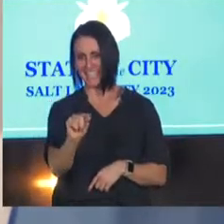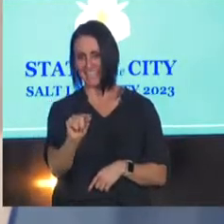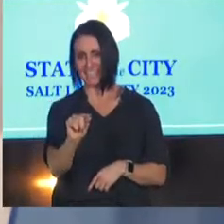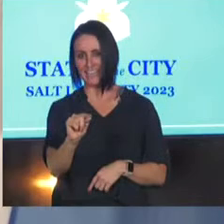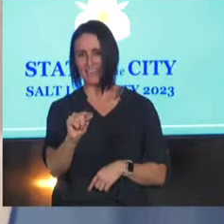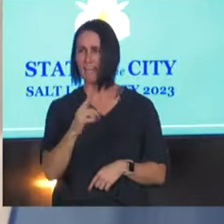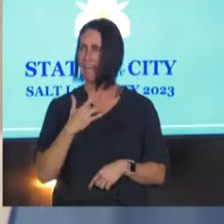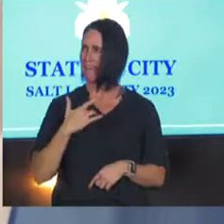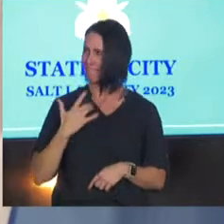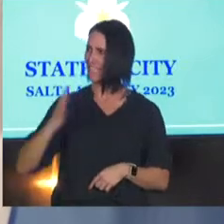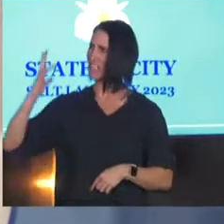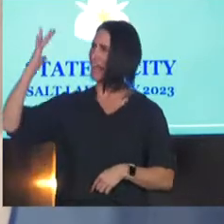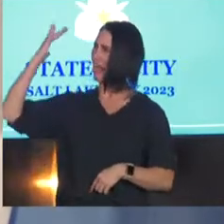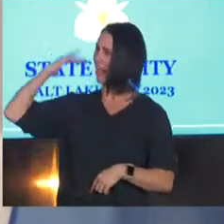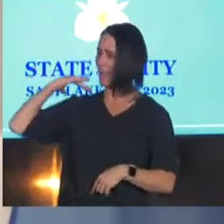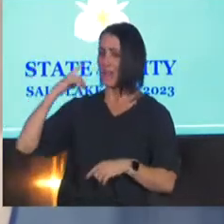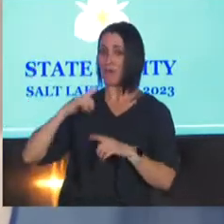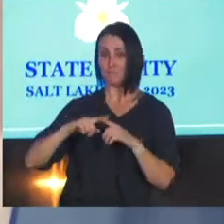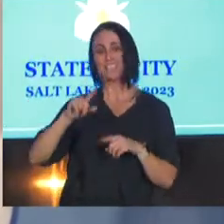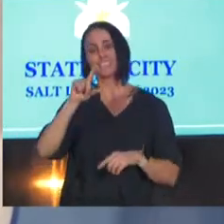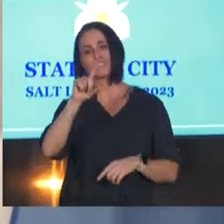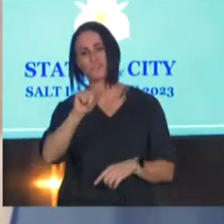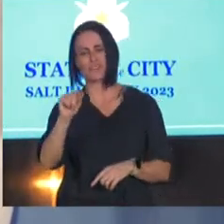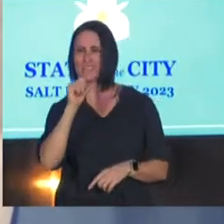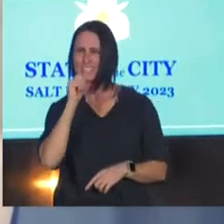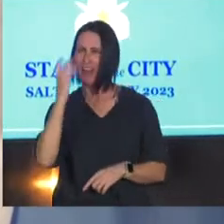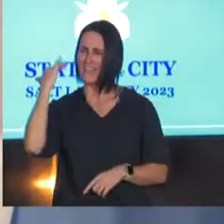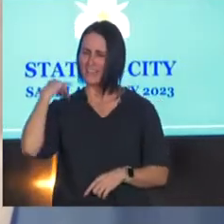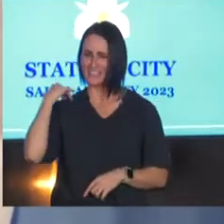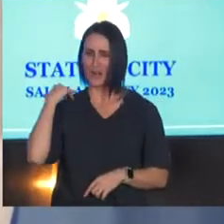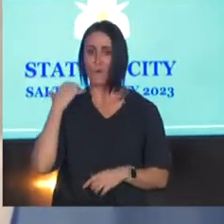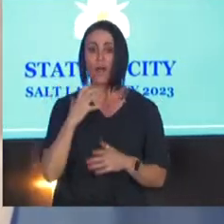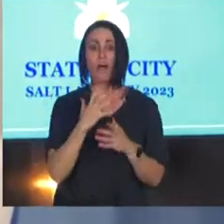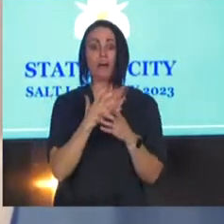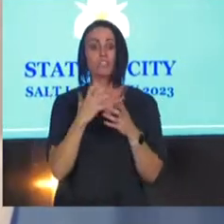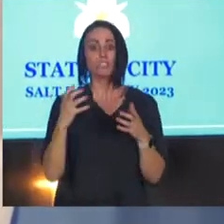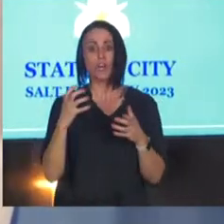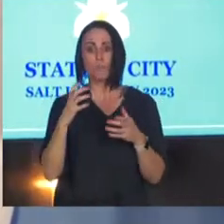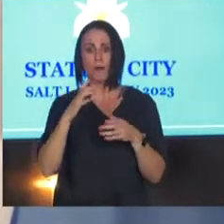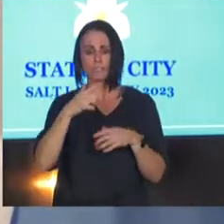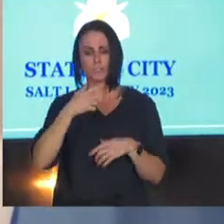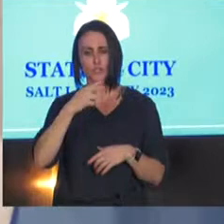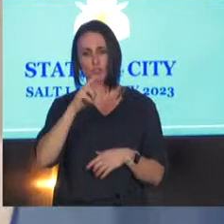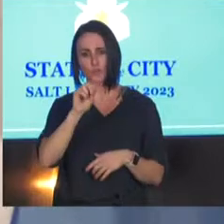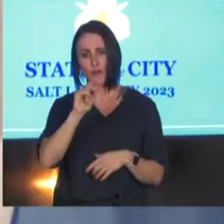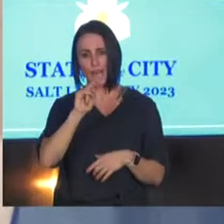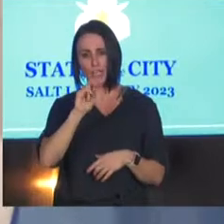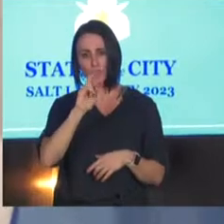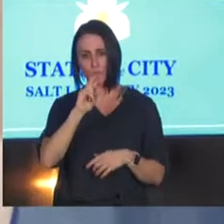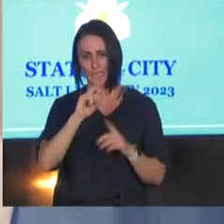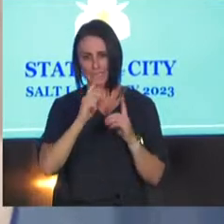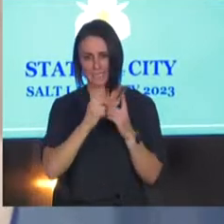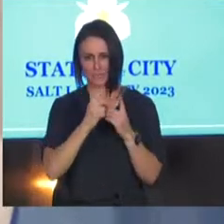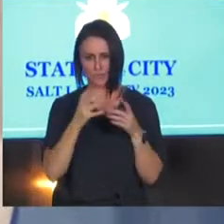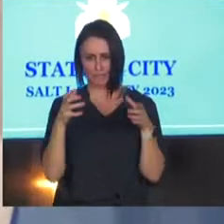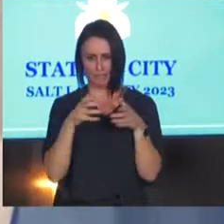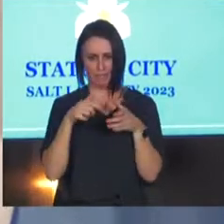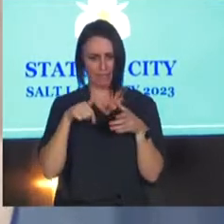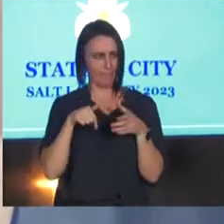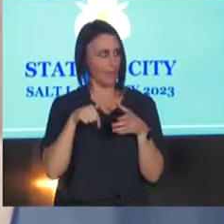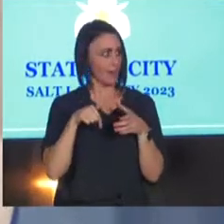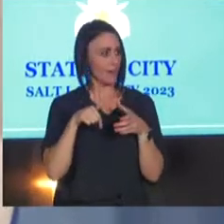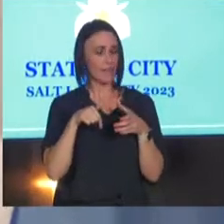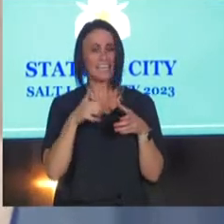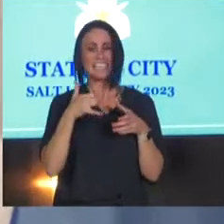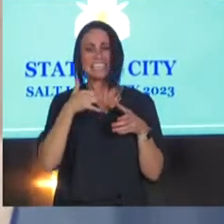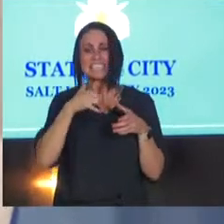it does feel that long sometimes, but it's not that long. So much of this granary district that we're in and gathered in tonight right now,